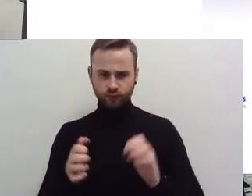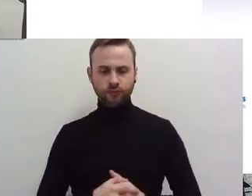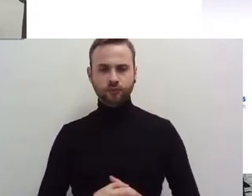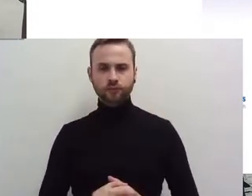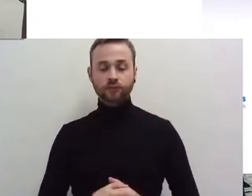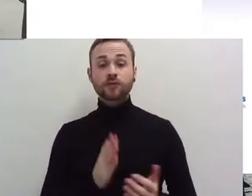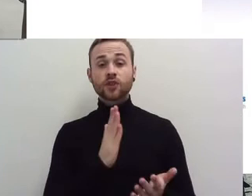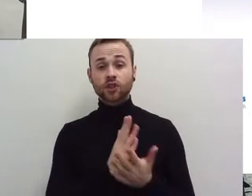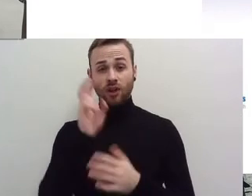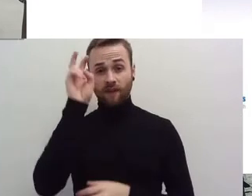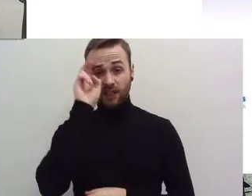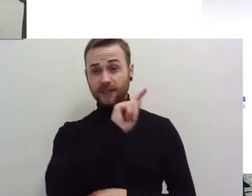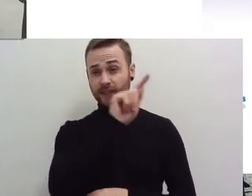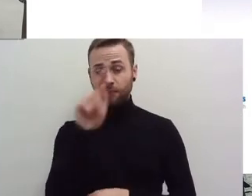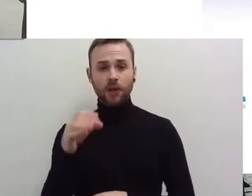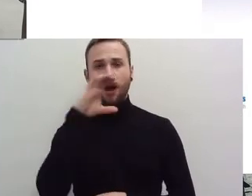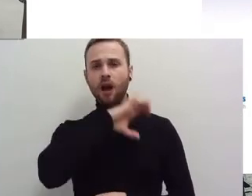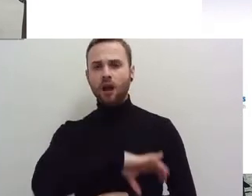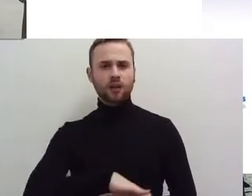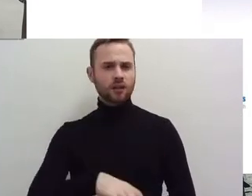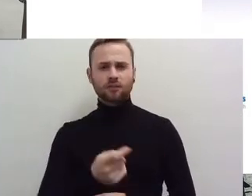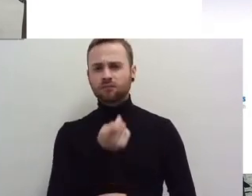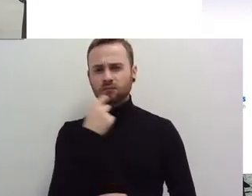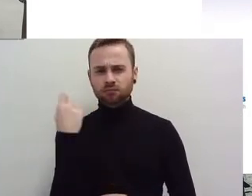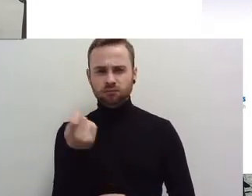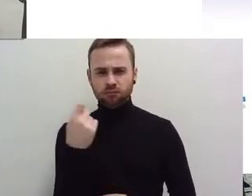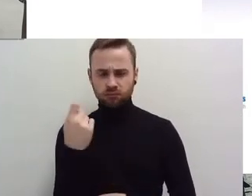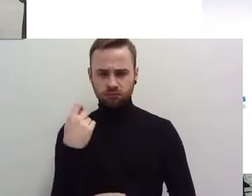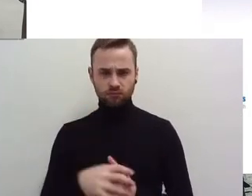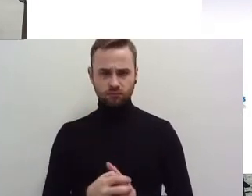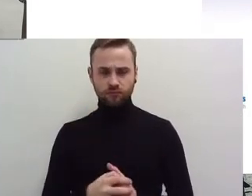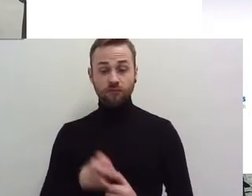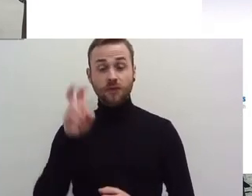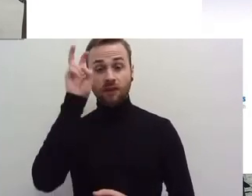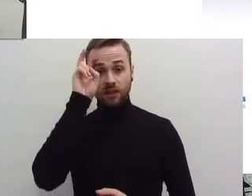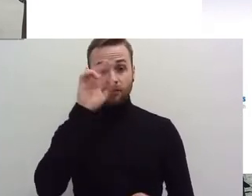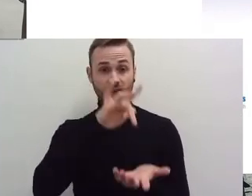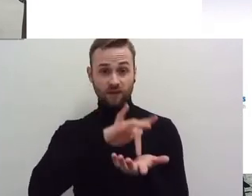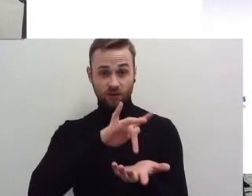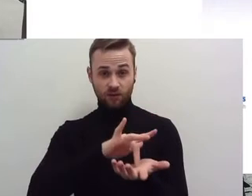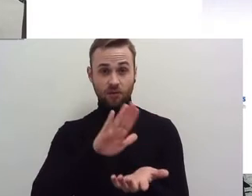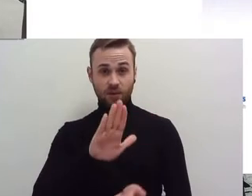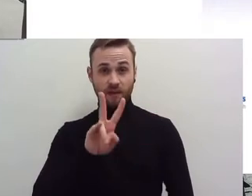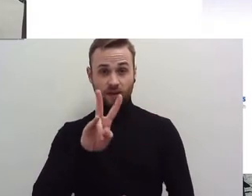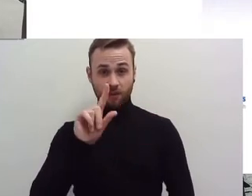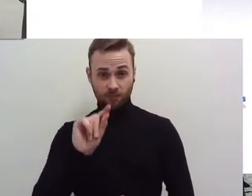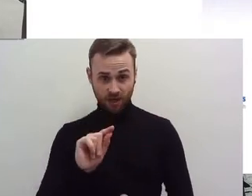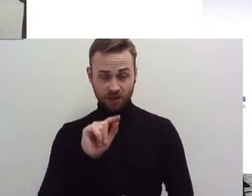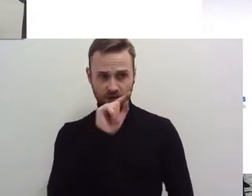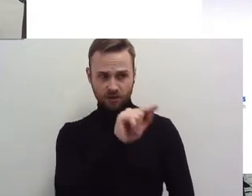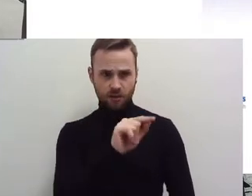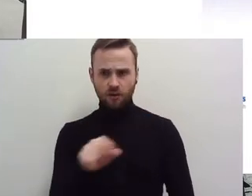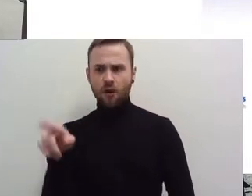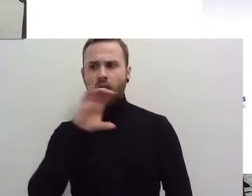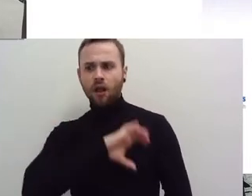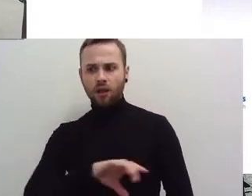care are usually below the national average. There are high stress levels, large group sizes of